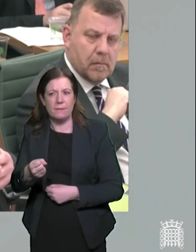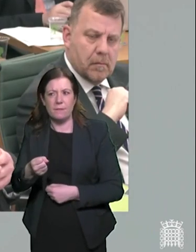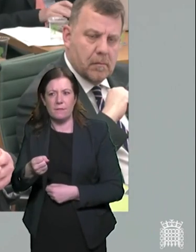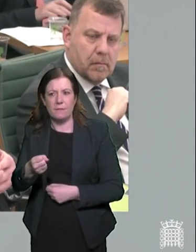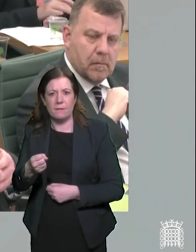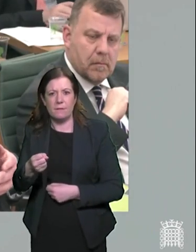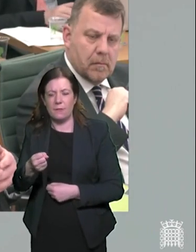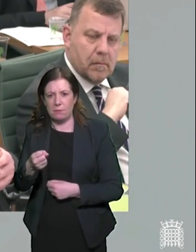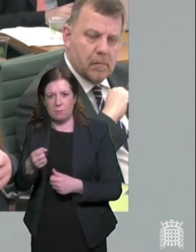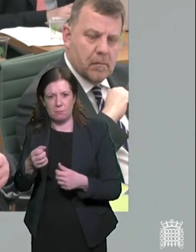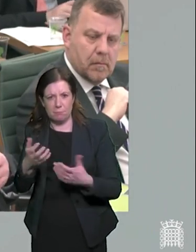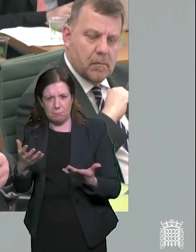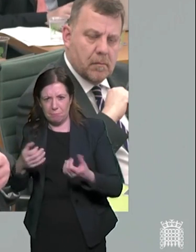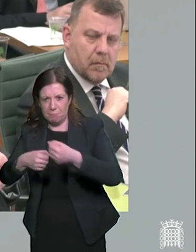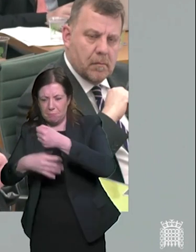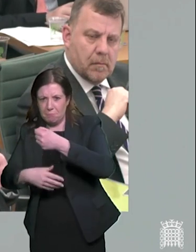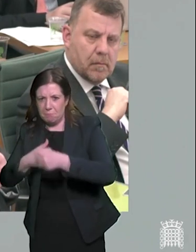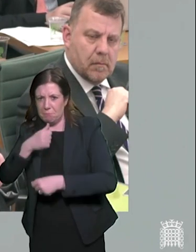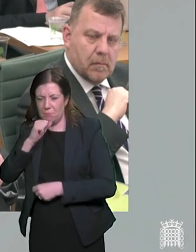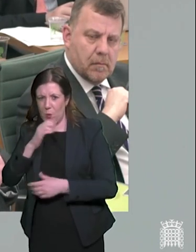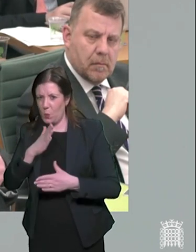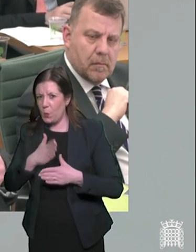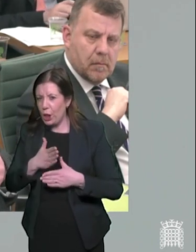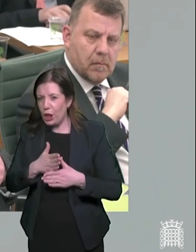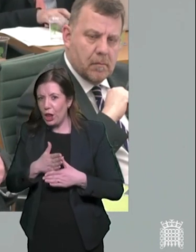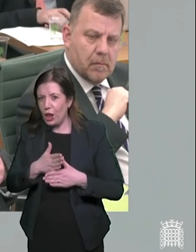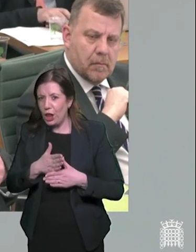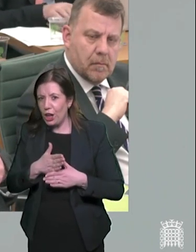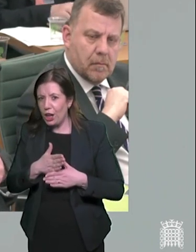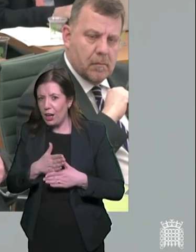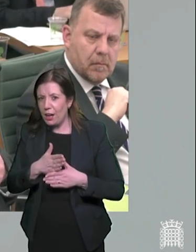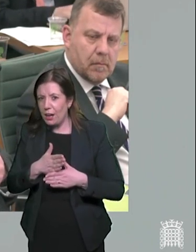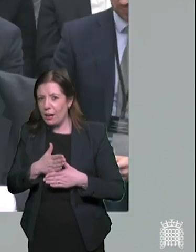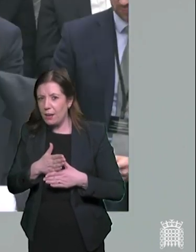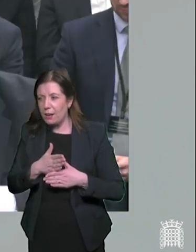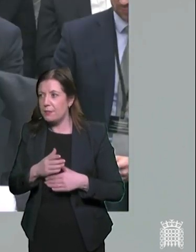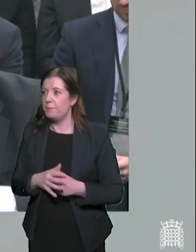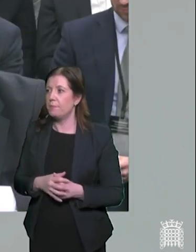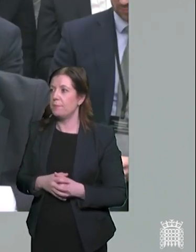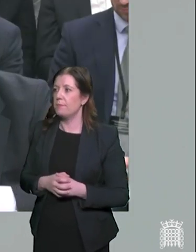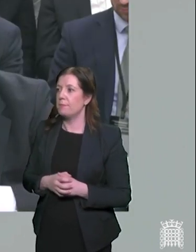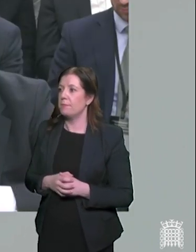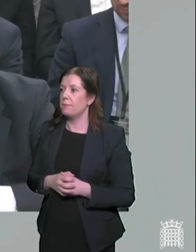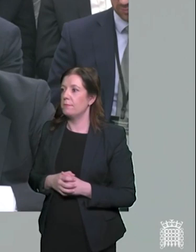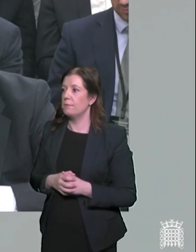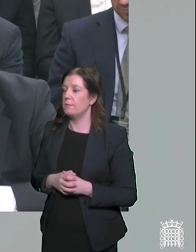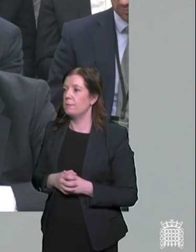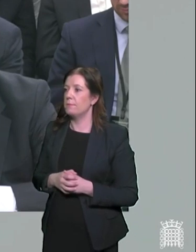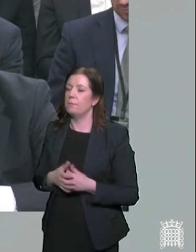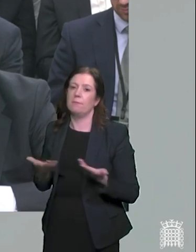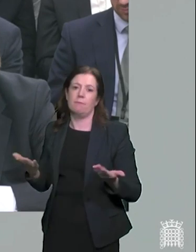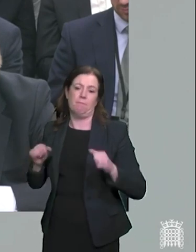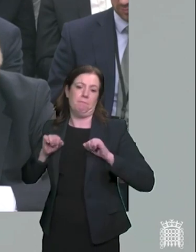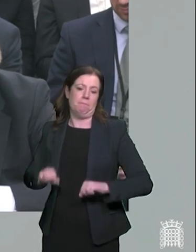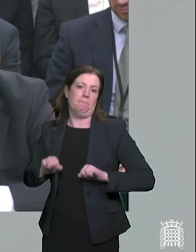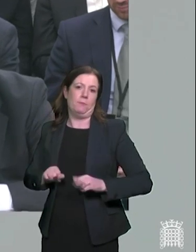that that is strictly necessary for a work event? It's customary to say farewell to people in this